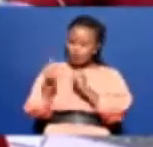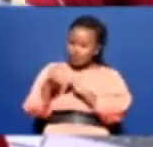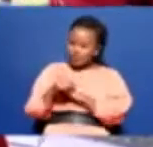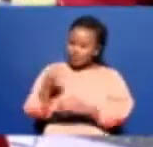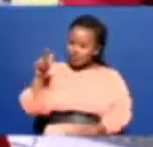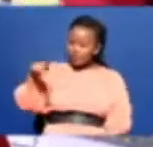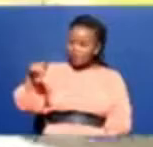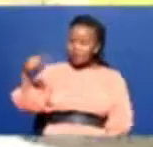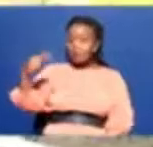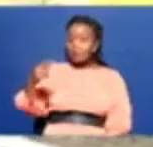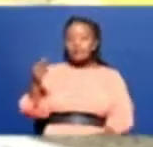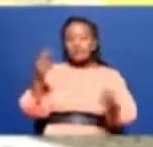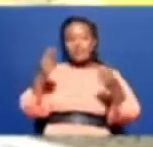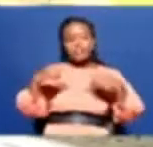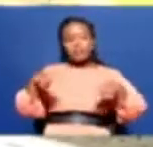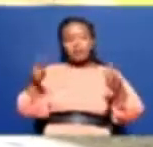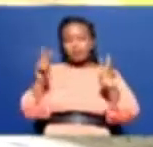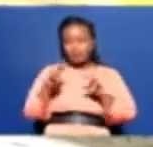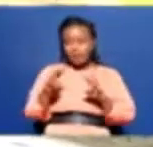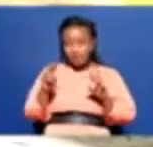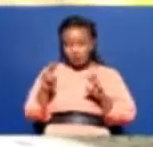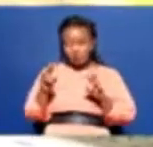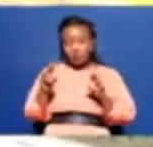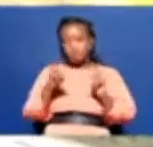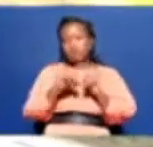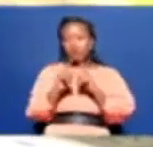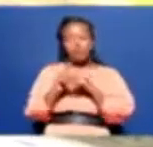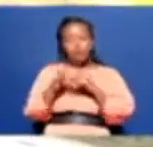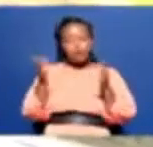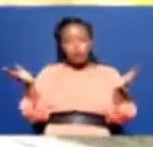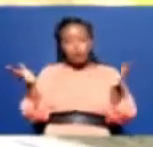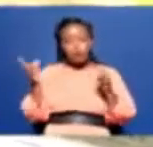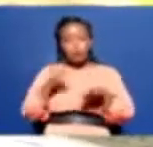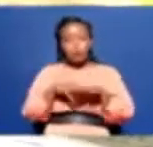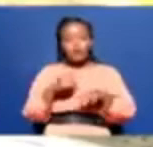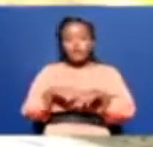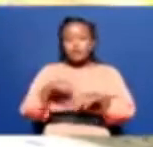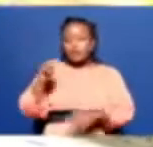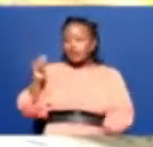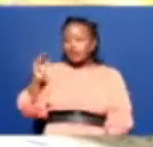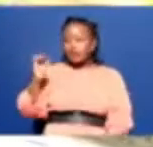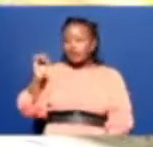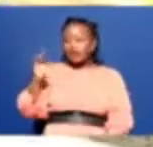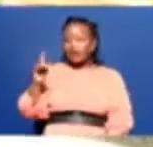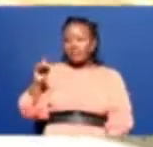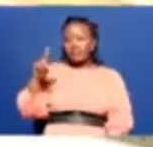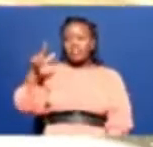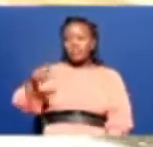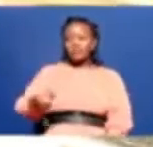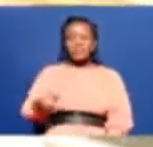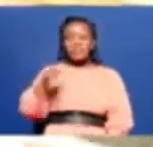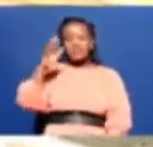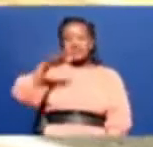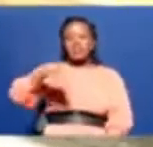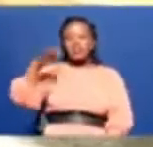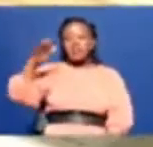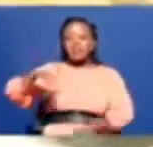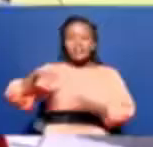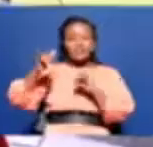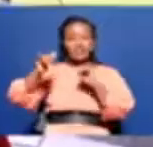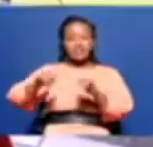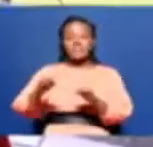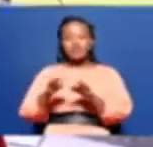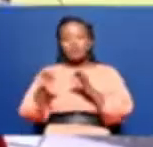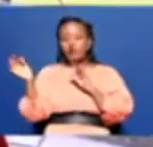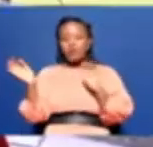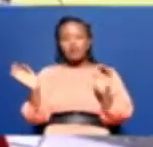has pH value. When the acidity is low, the paint will not stay for long in the market. It will start